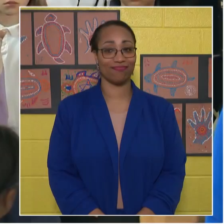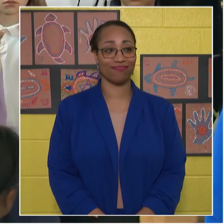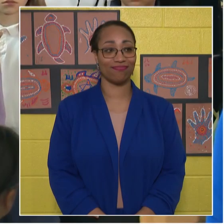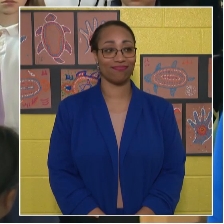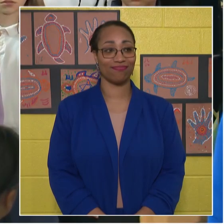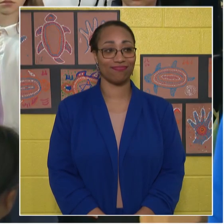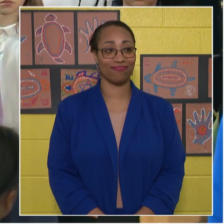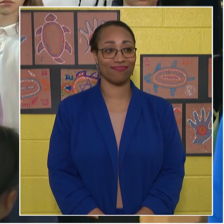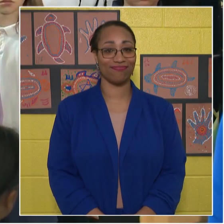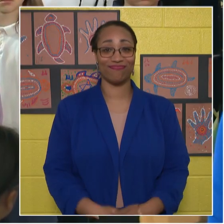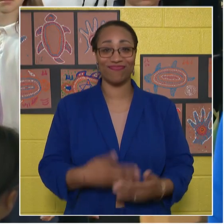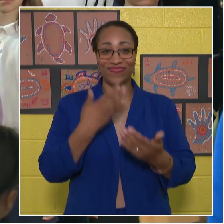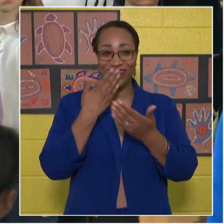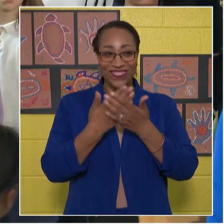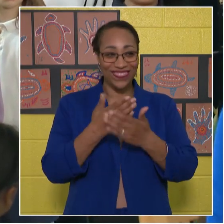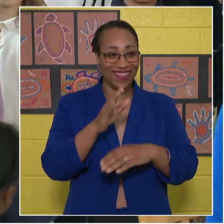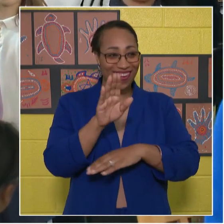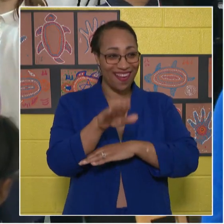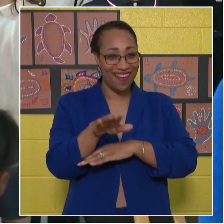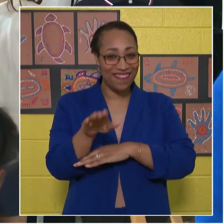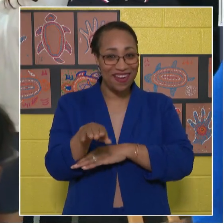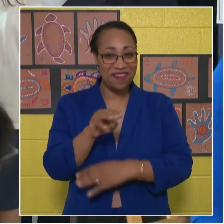Good afternoon, Mayor Bowser